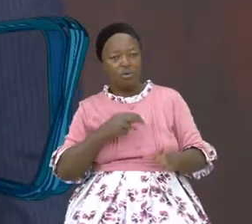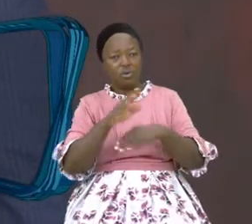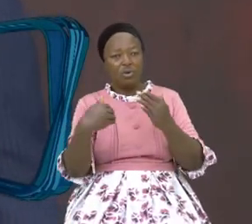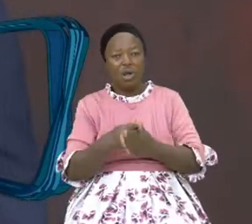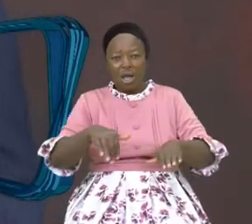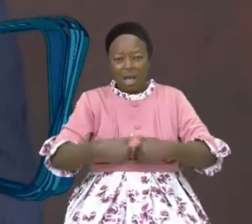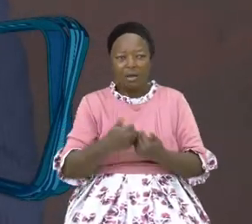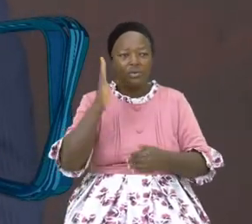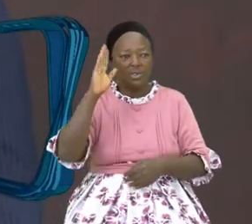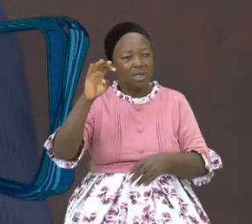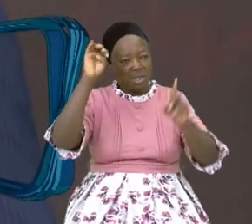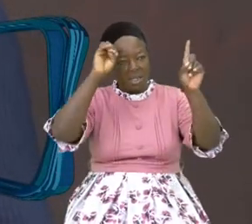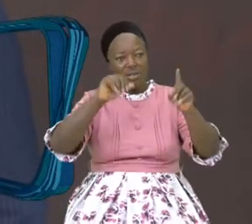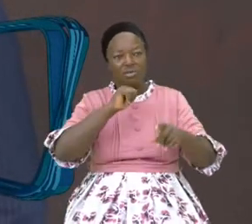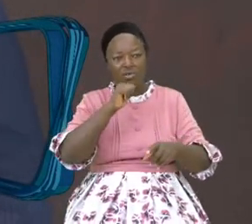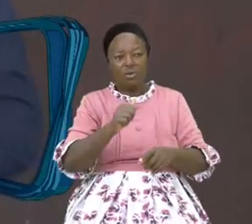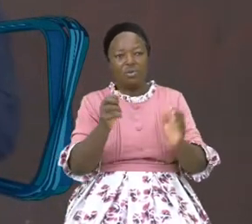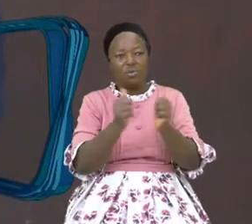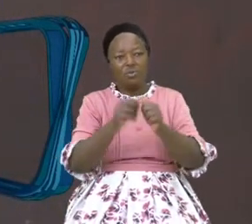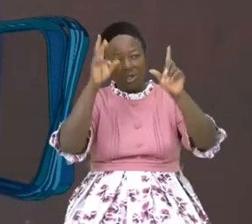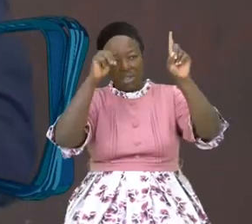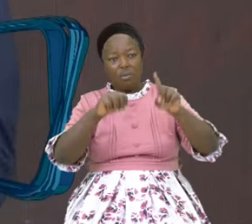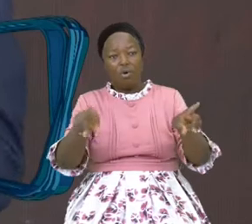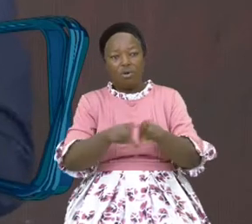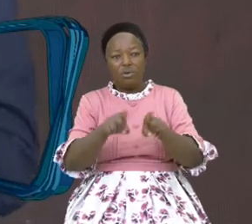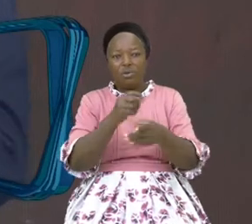he not with him also